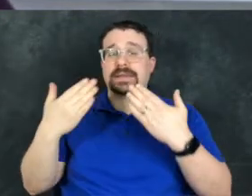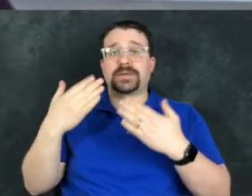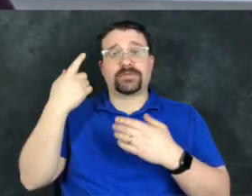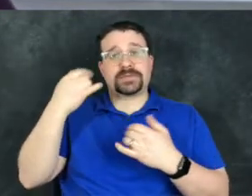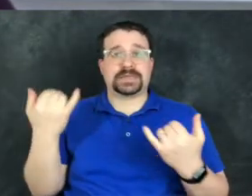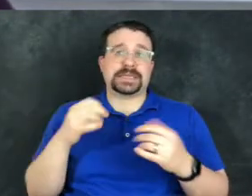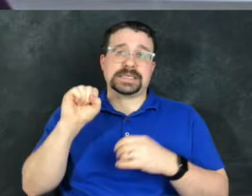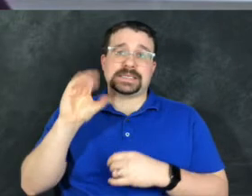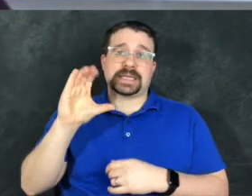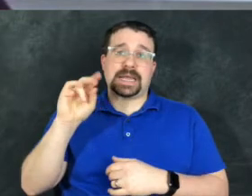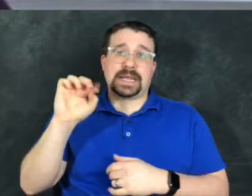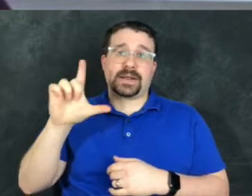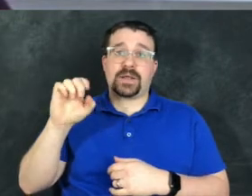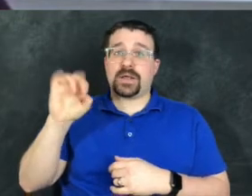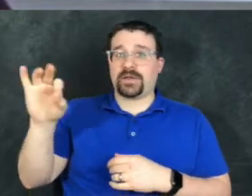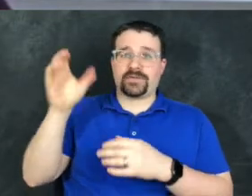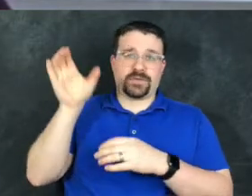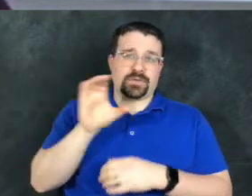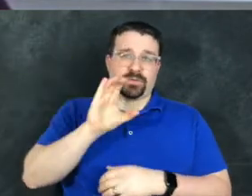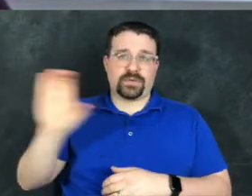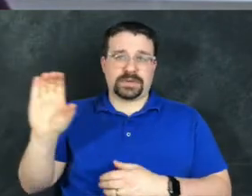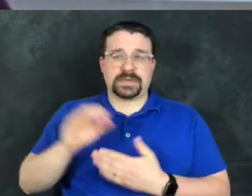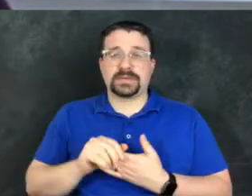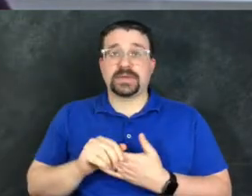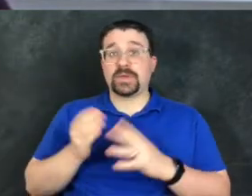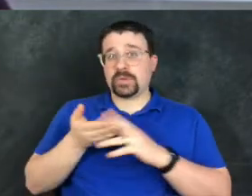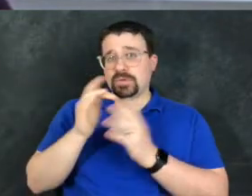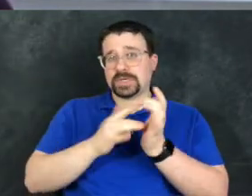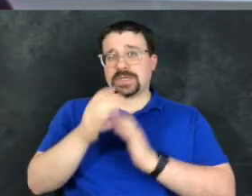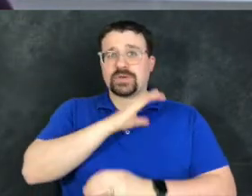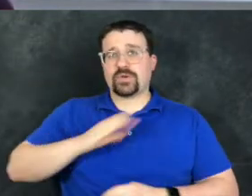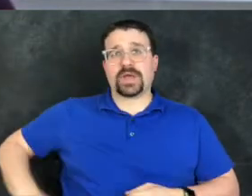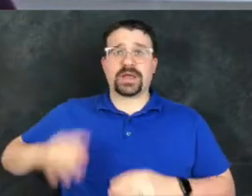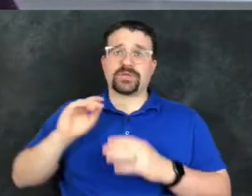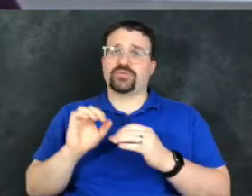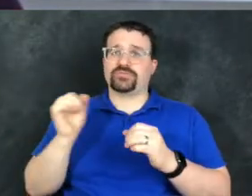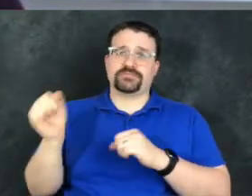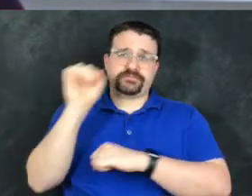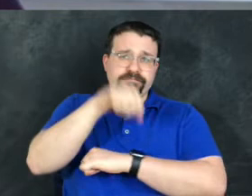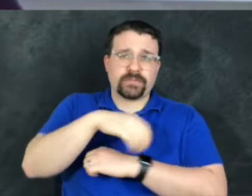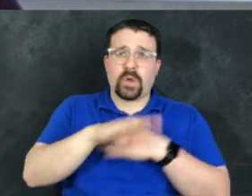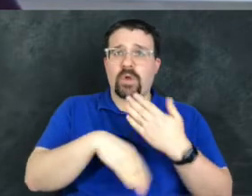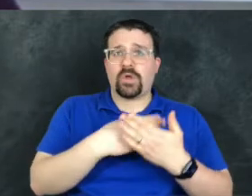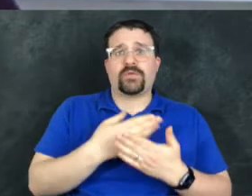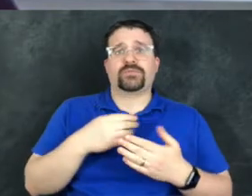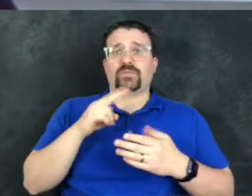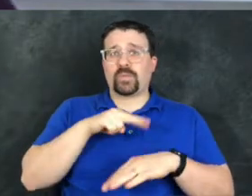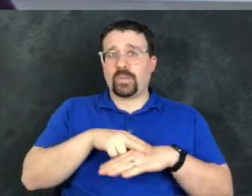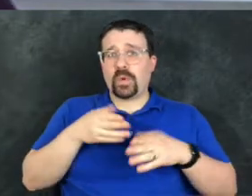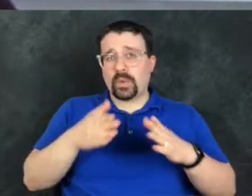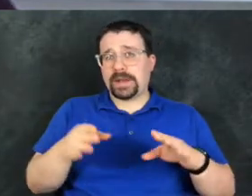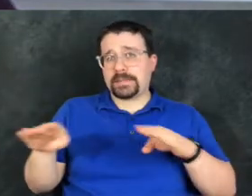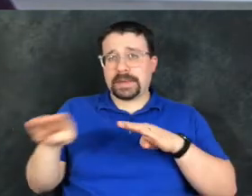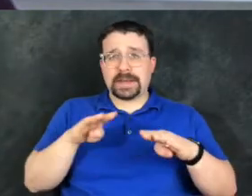world, we thank you for the scandal of the cross. In Jesus Christ, you overturn all